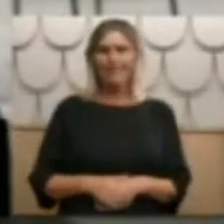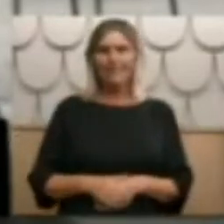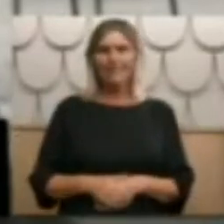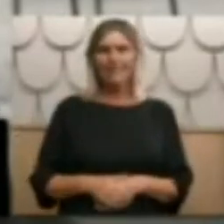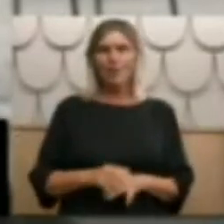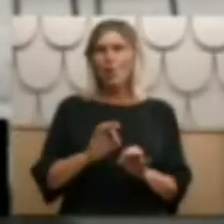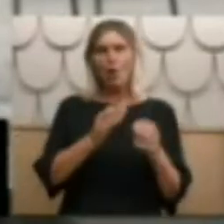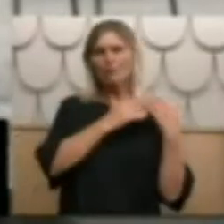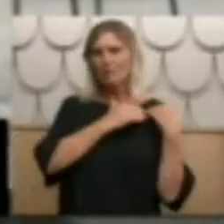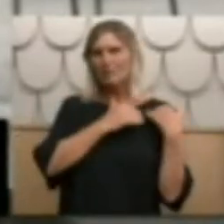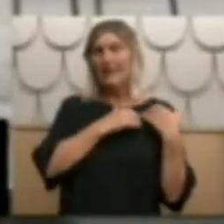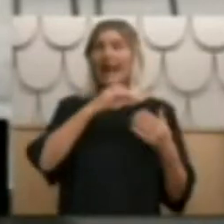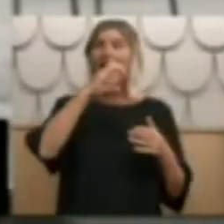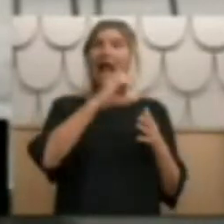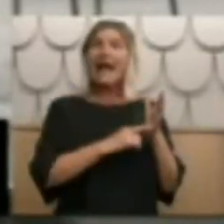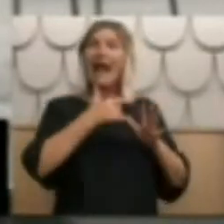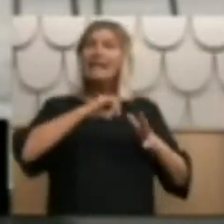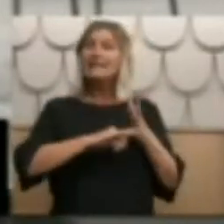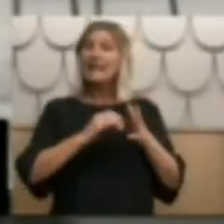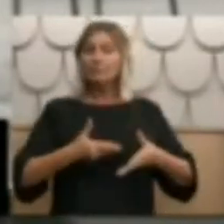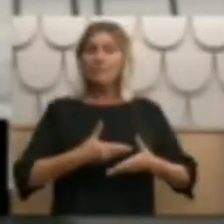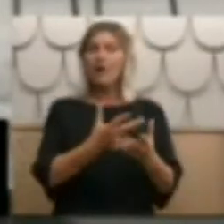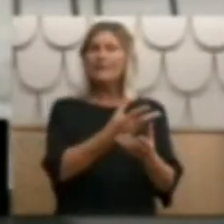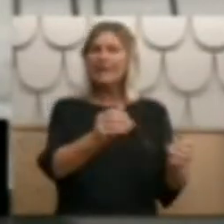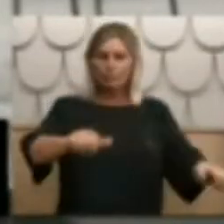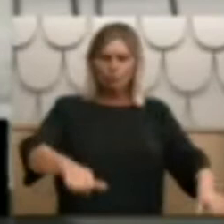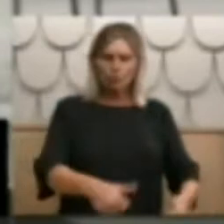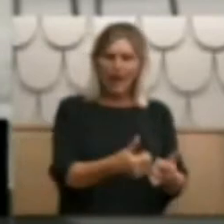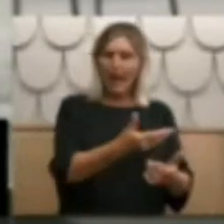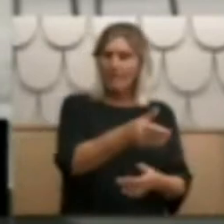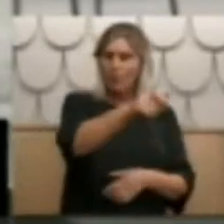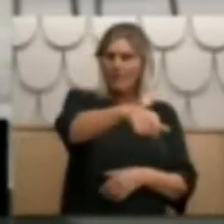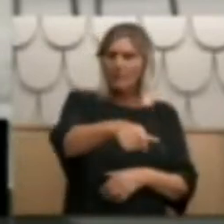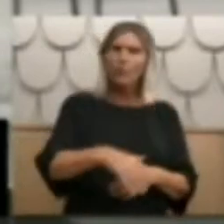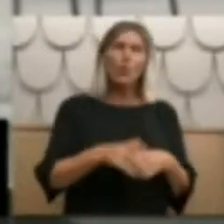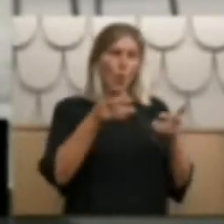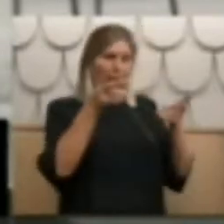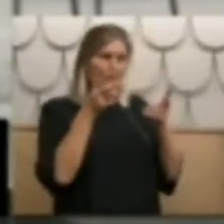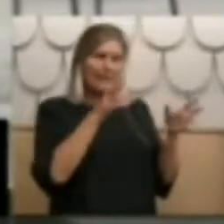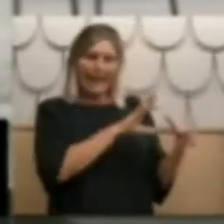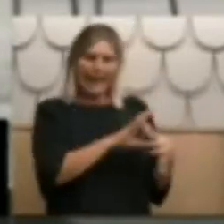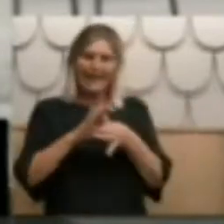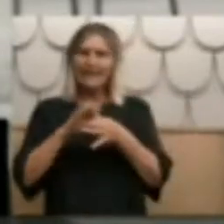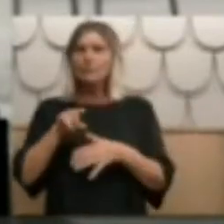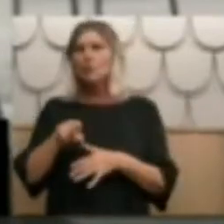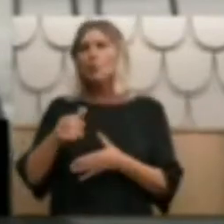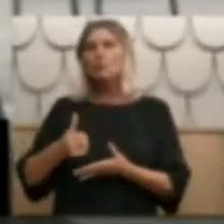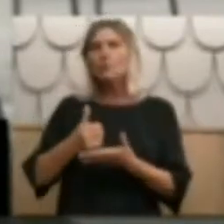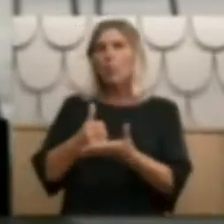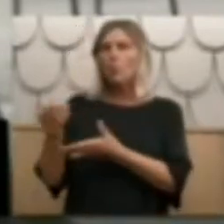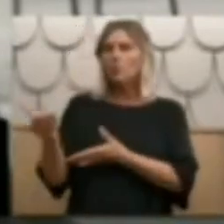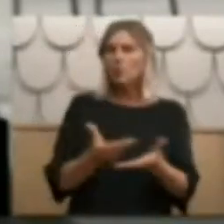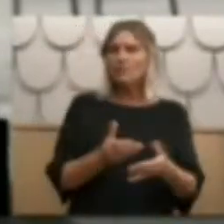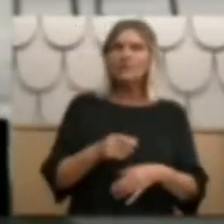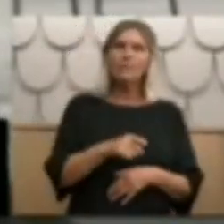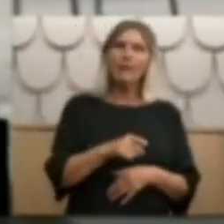The CLASS has provided some rehabilitation for persons through listening and linking them up with support services. However, it was tied